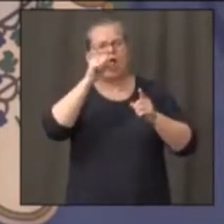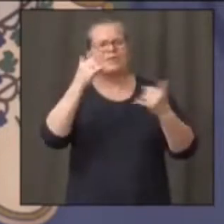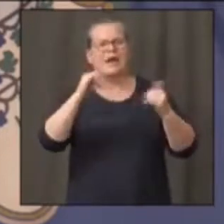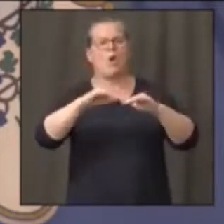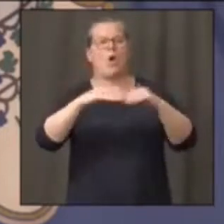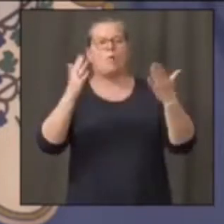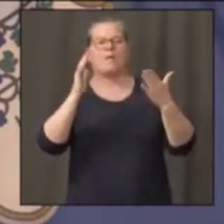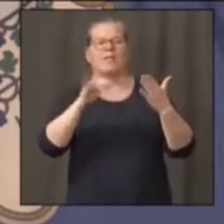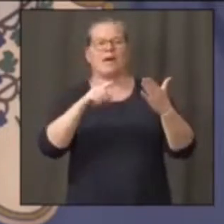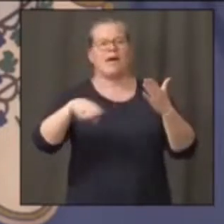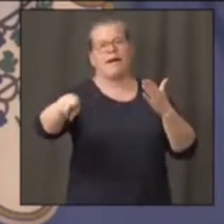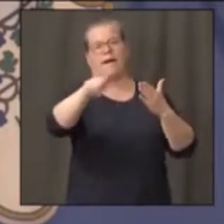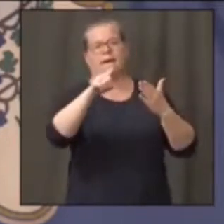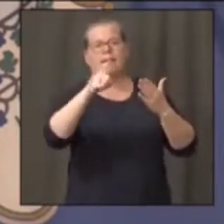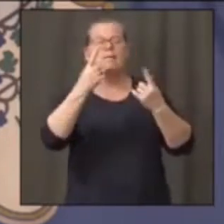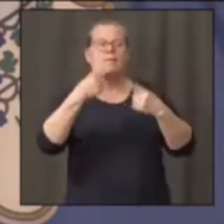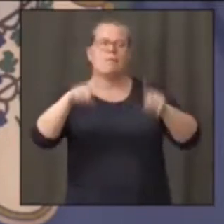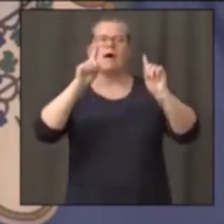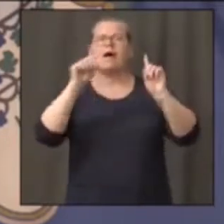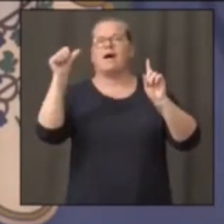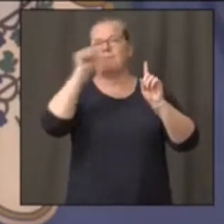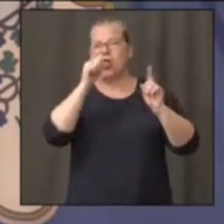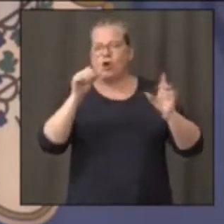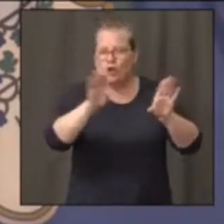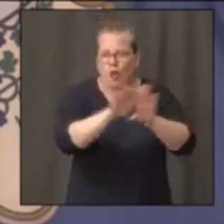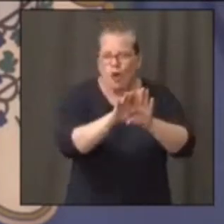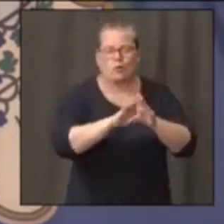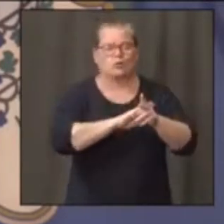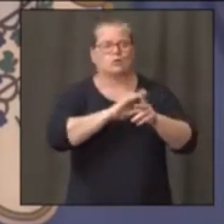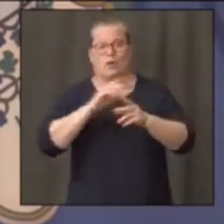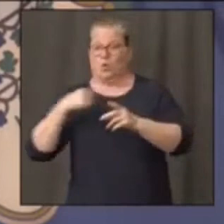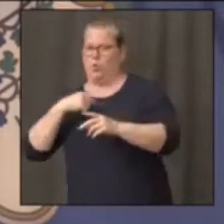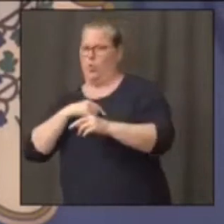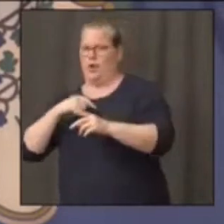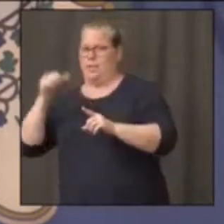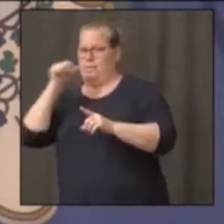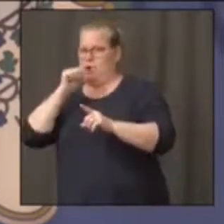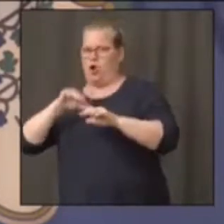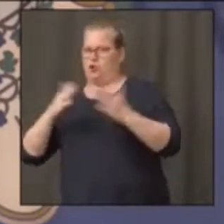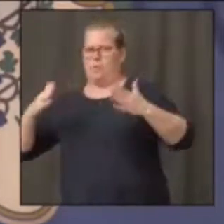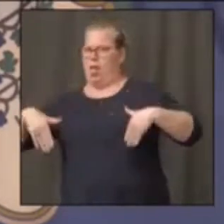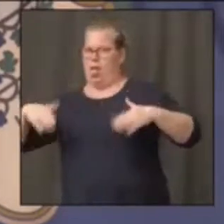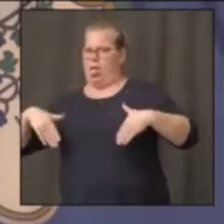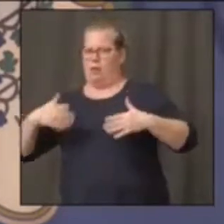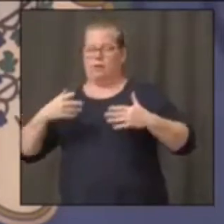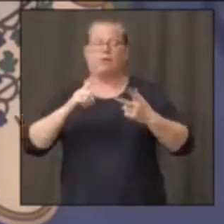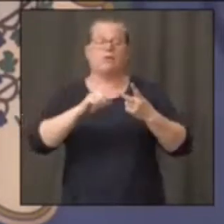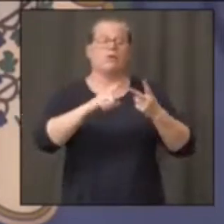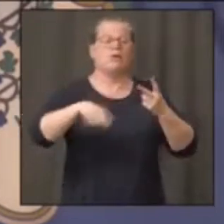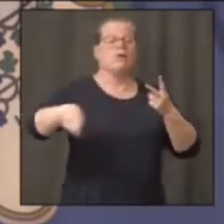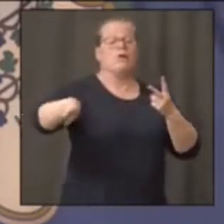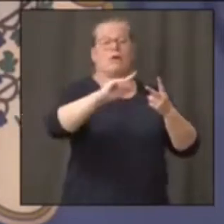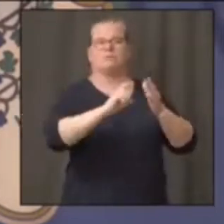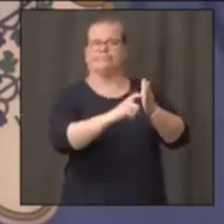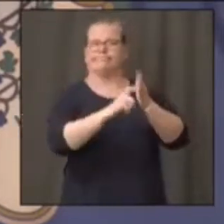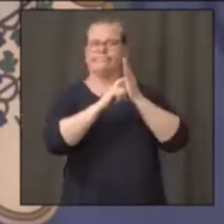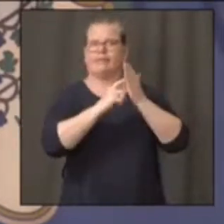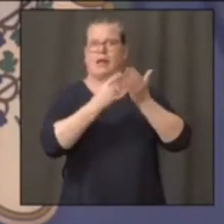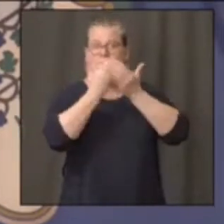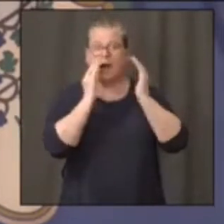mandating masks for the first time, something we did months ago, of course. And finally, they're trying to